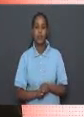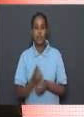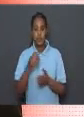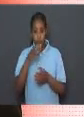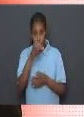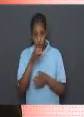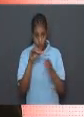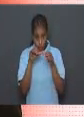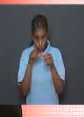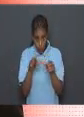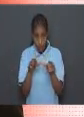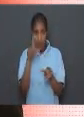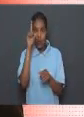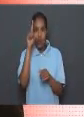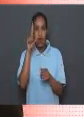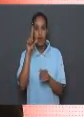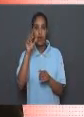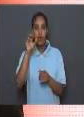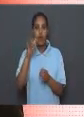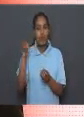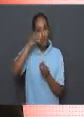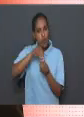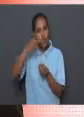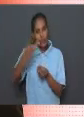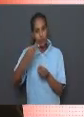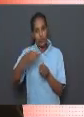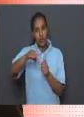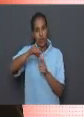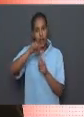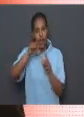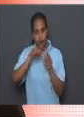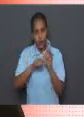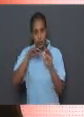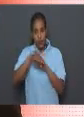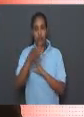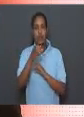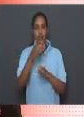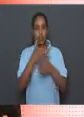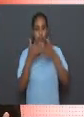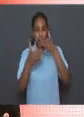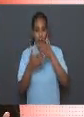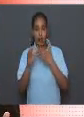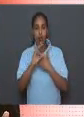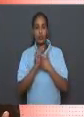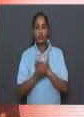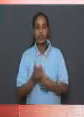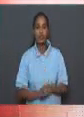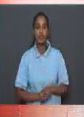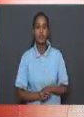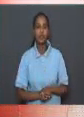solution contains 1 molar hydrogen ion in solution under standard conditions.